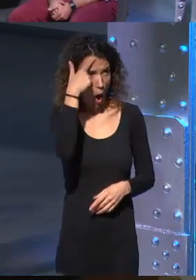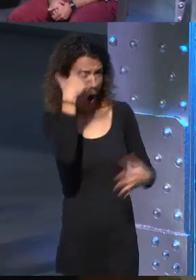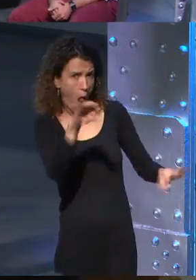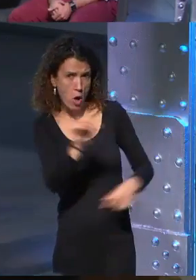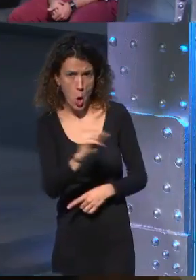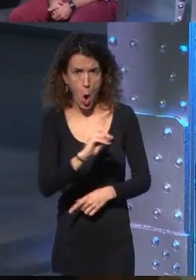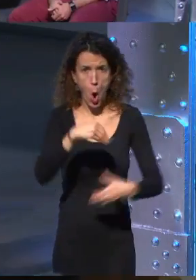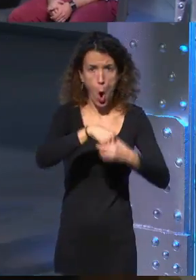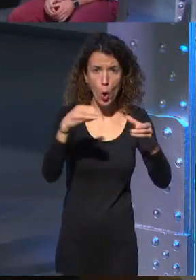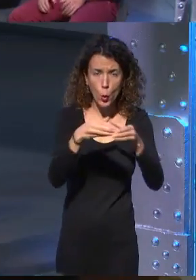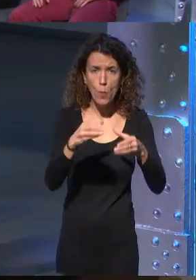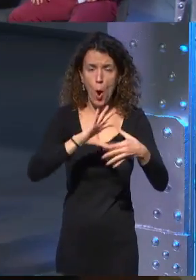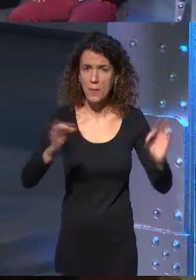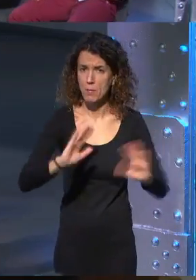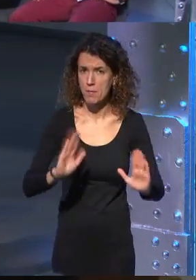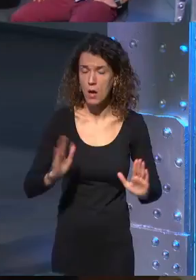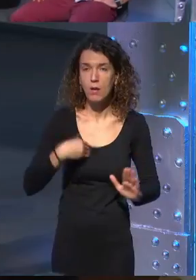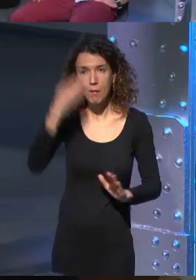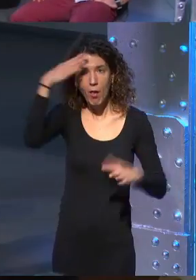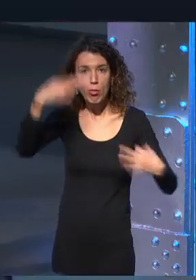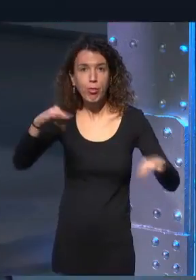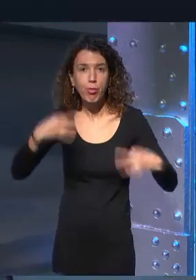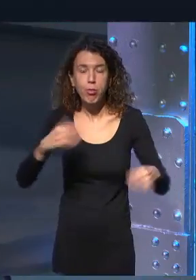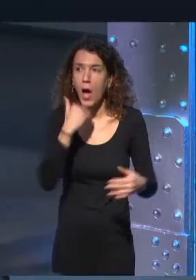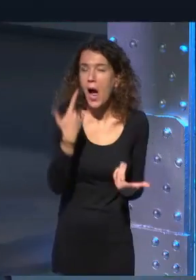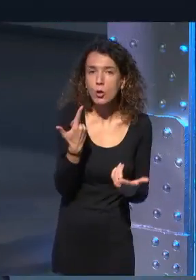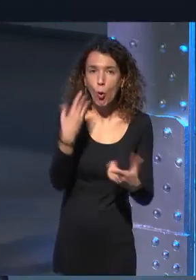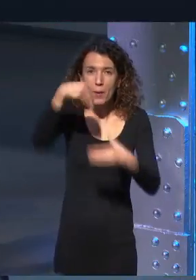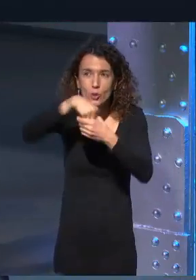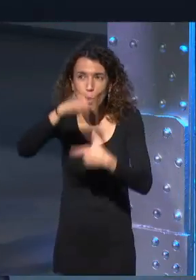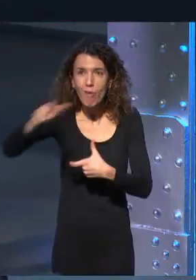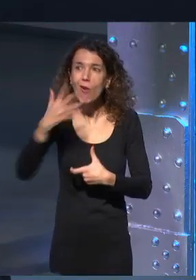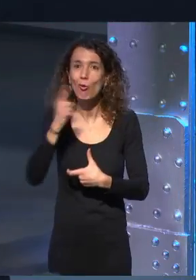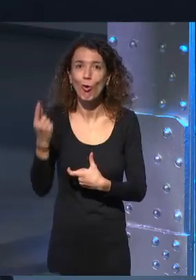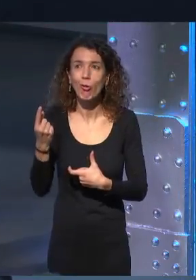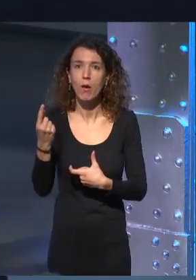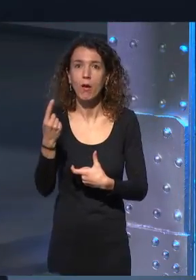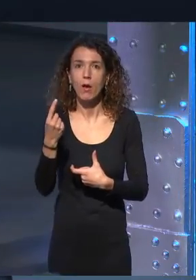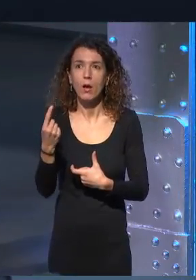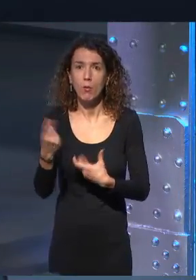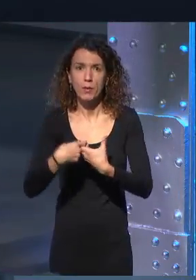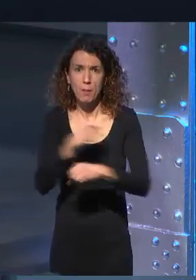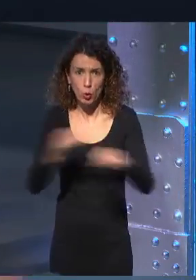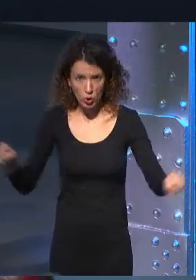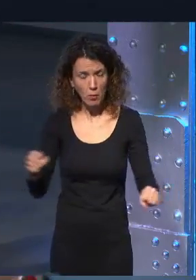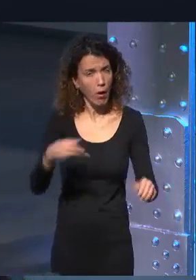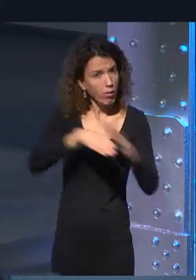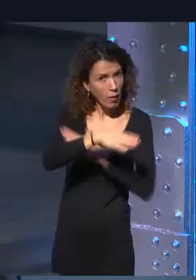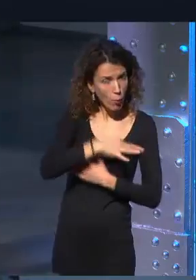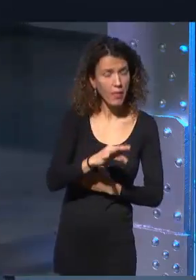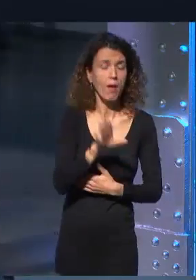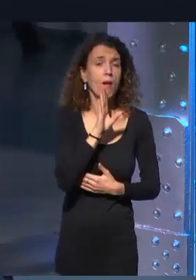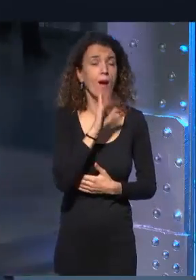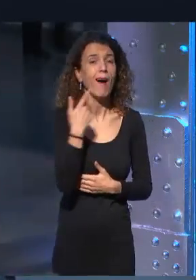you realize that you can be seen by more people? And they say, no, just my group of friends. They don't know that there's a